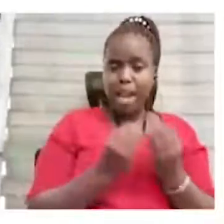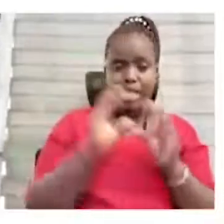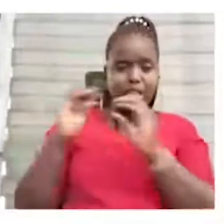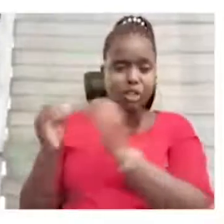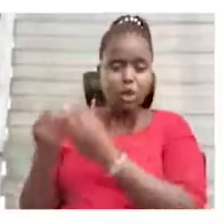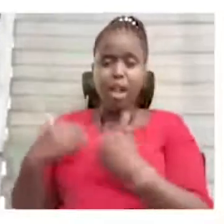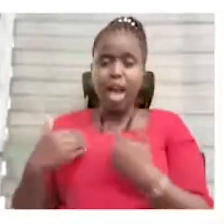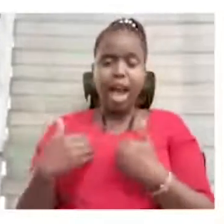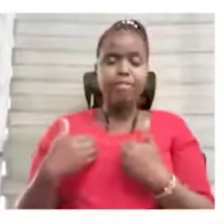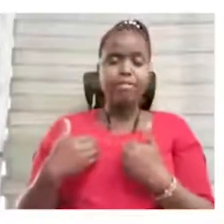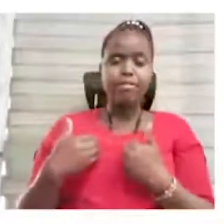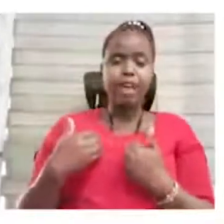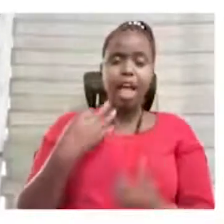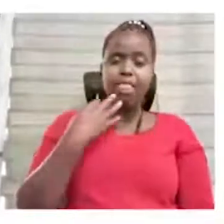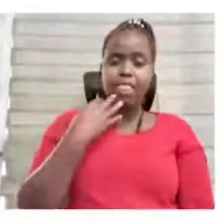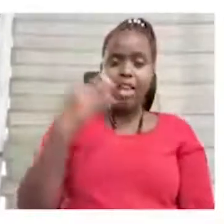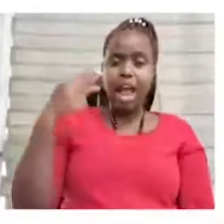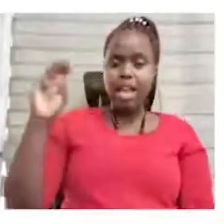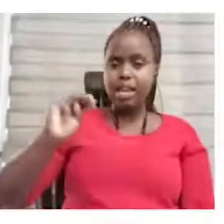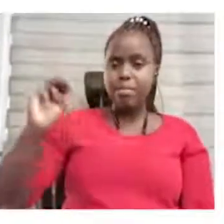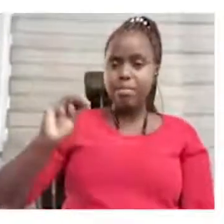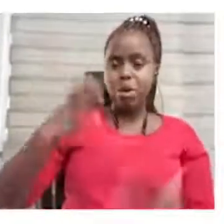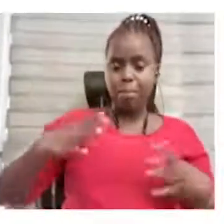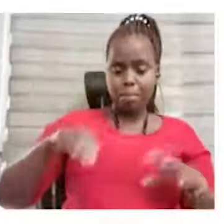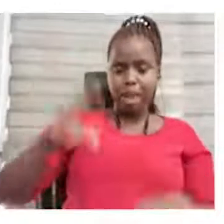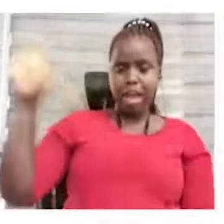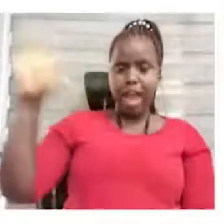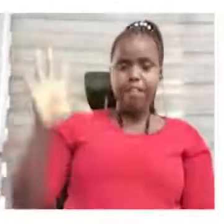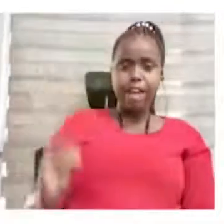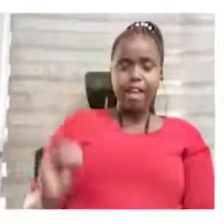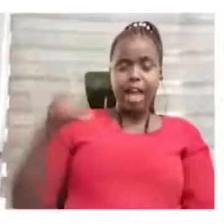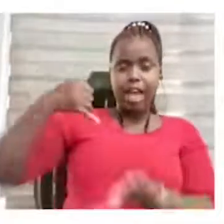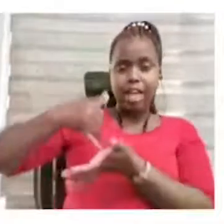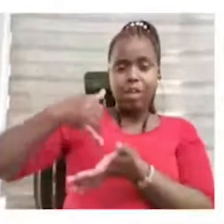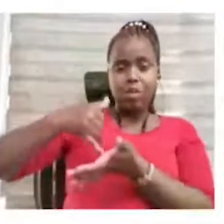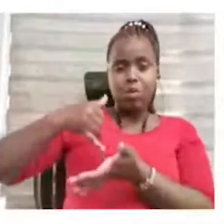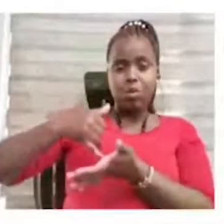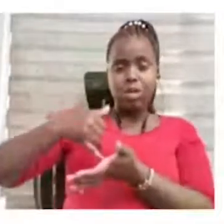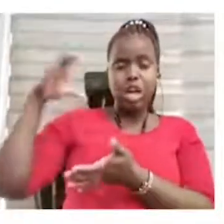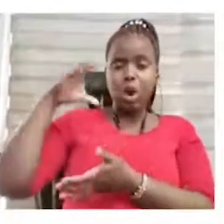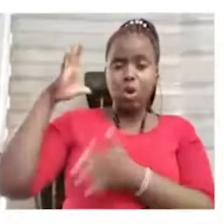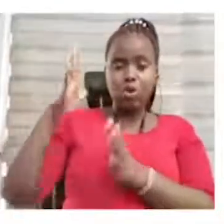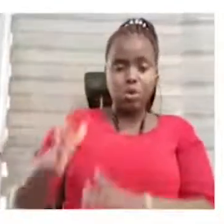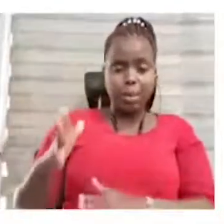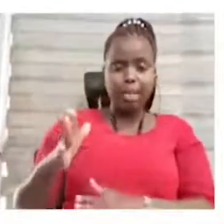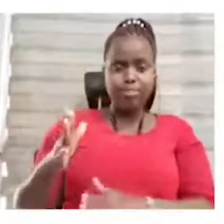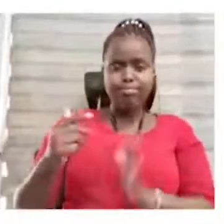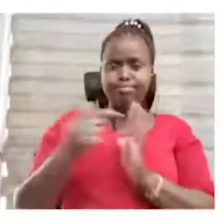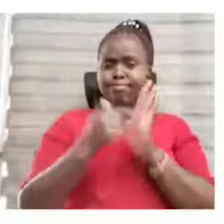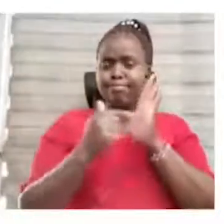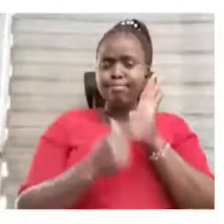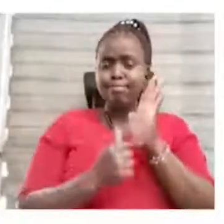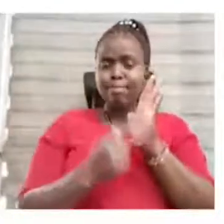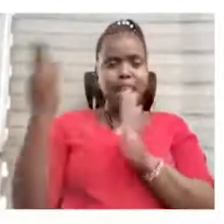300 million people in Africa. By including the disabled consumer segments and not overlooking them,